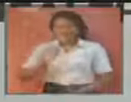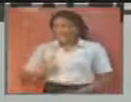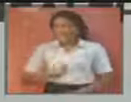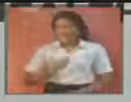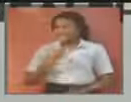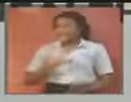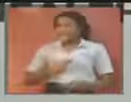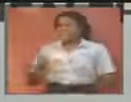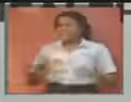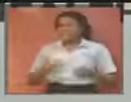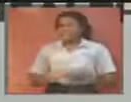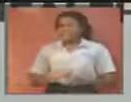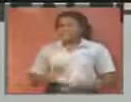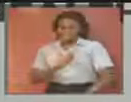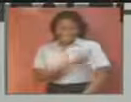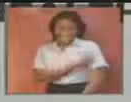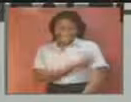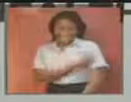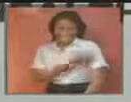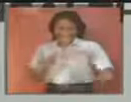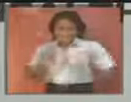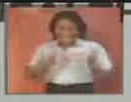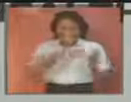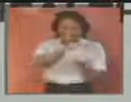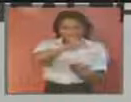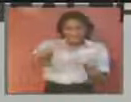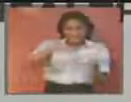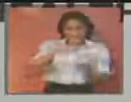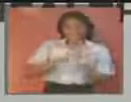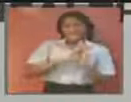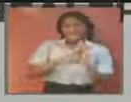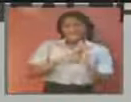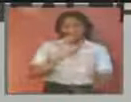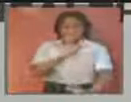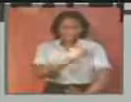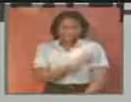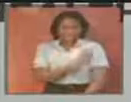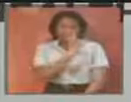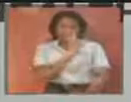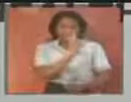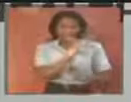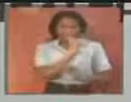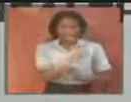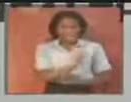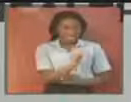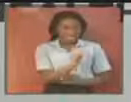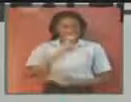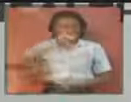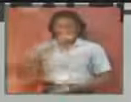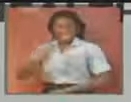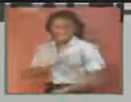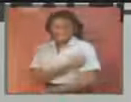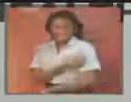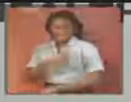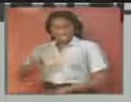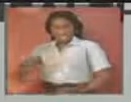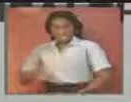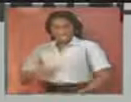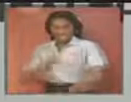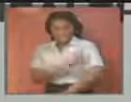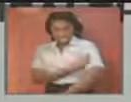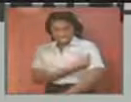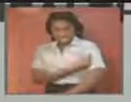mix COVID-19 vaccines? If I took AstraZeneca, can I take Sinopharm COVID-19 vaccine,